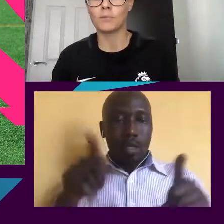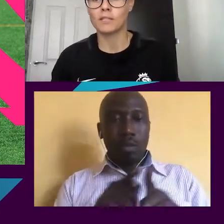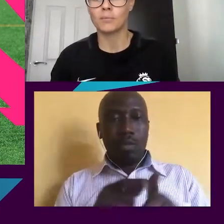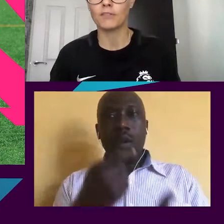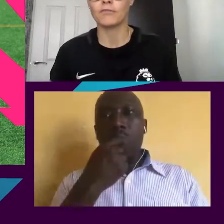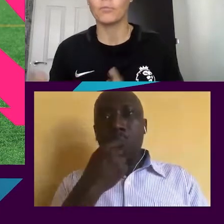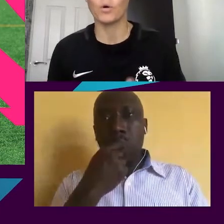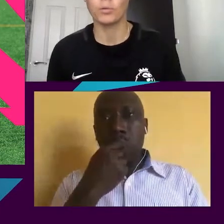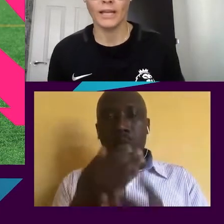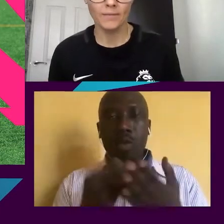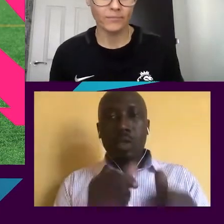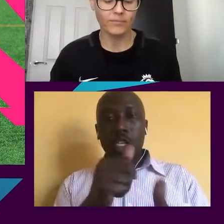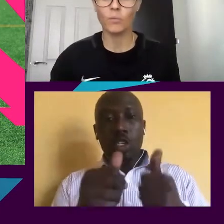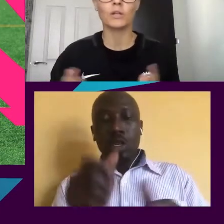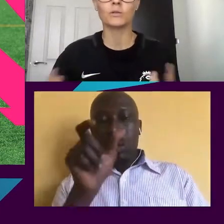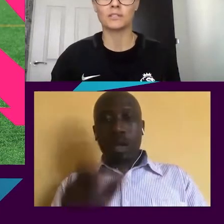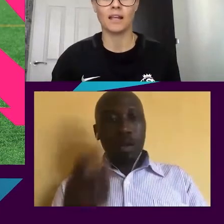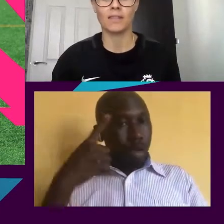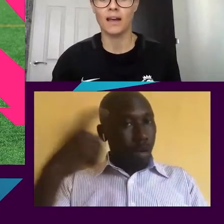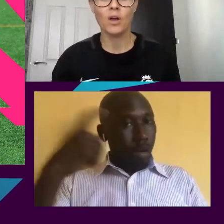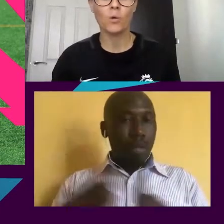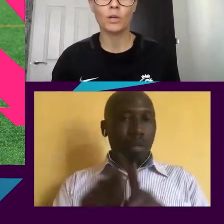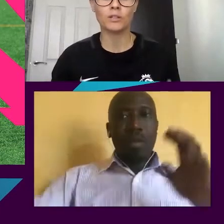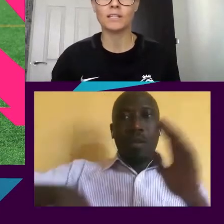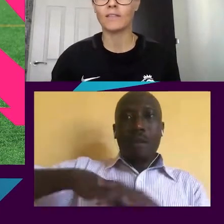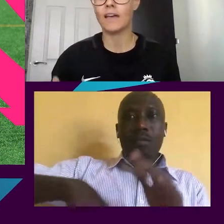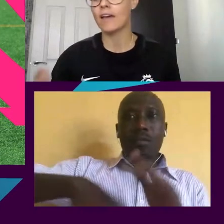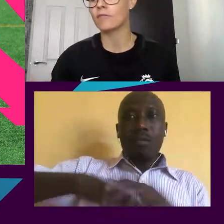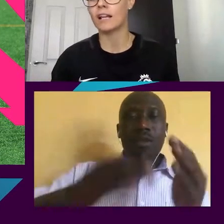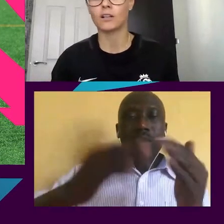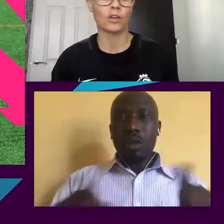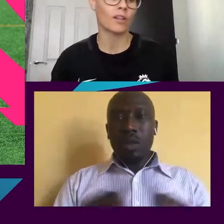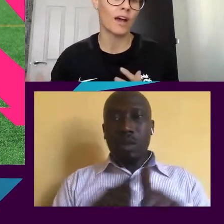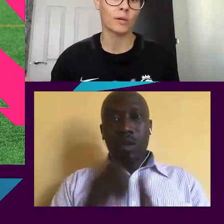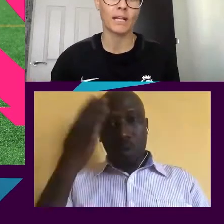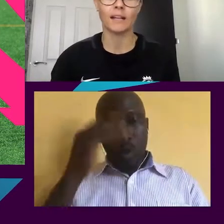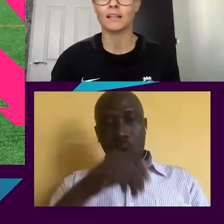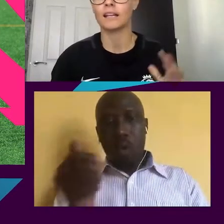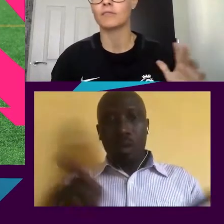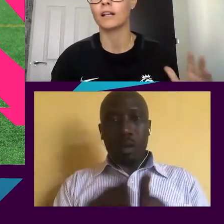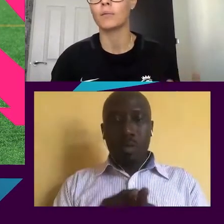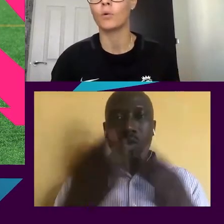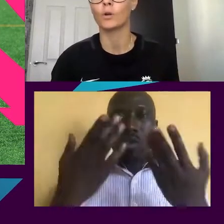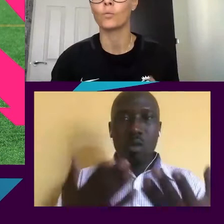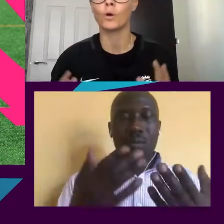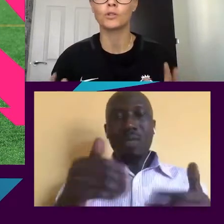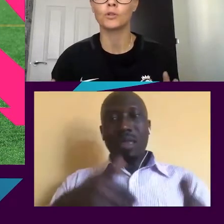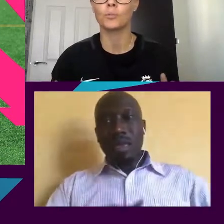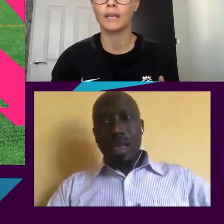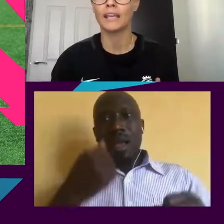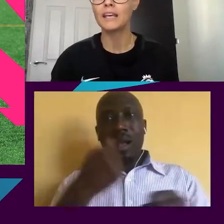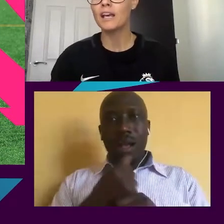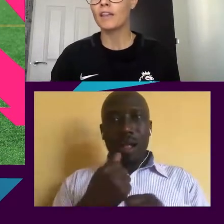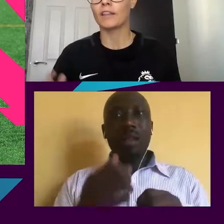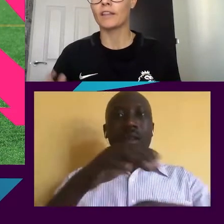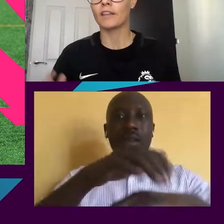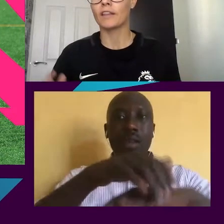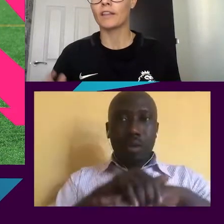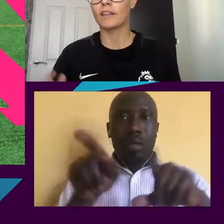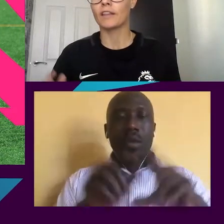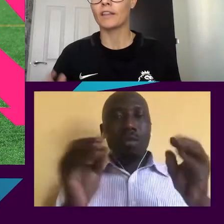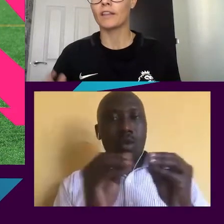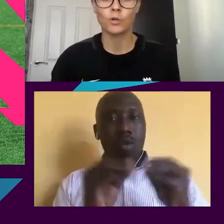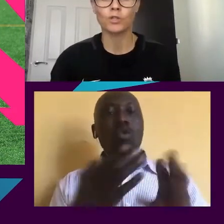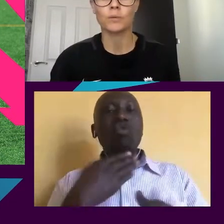everybody's dream is to be a football player. And we understand that. We understand that every little girl now in England and every little boy wants to be the